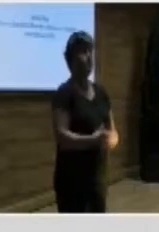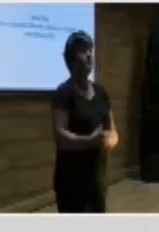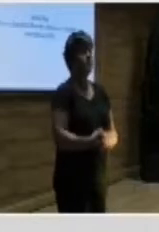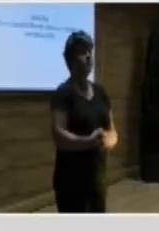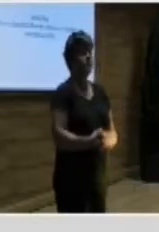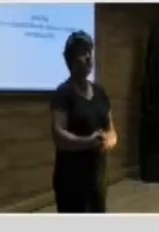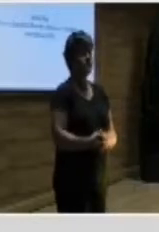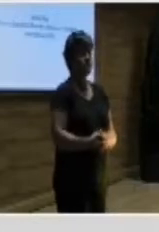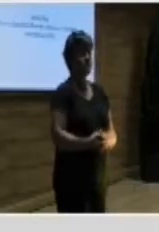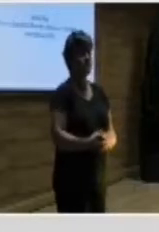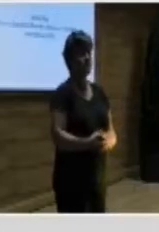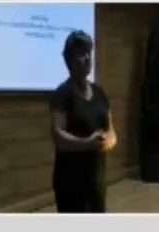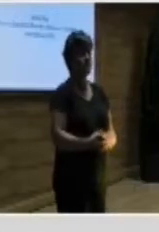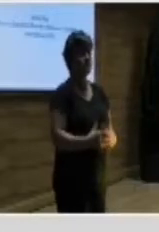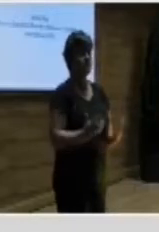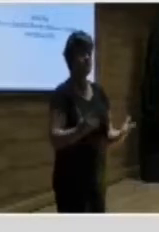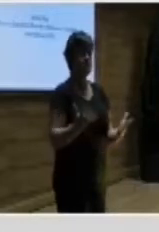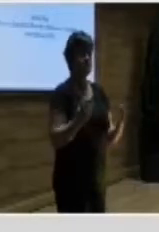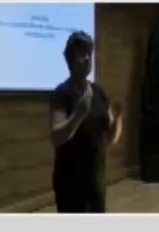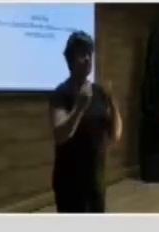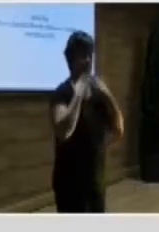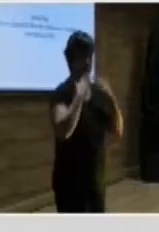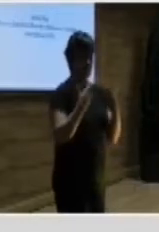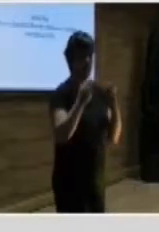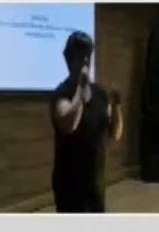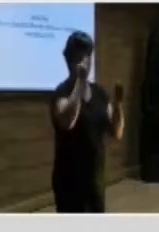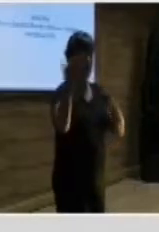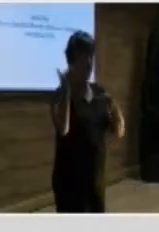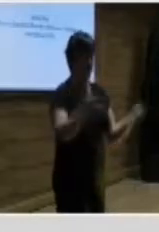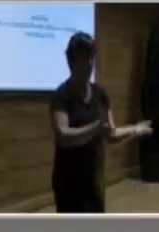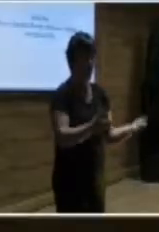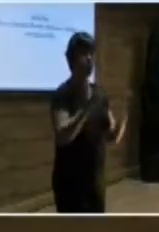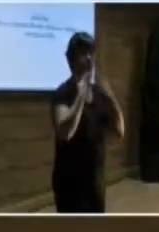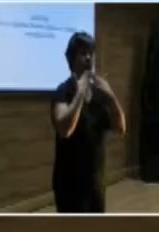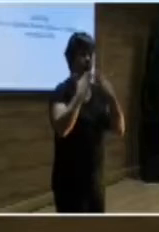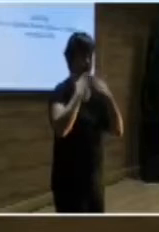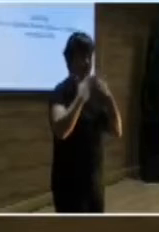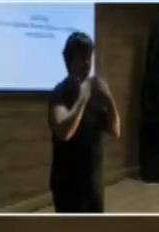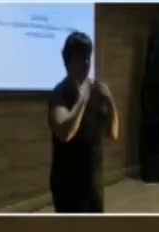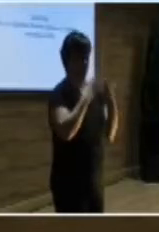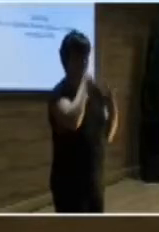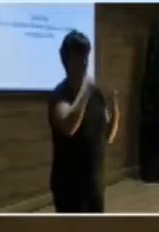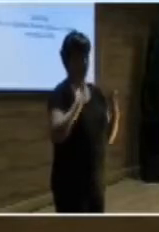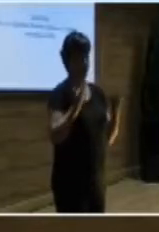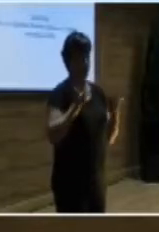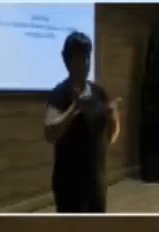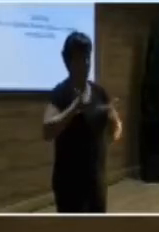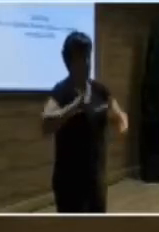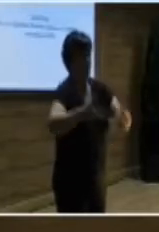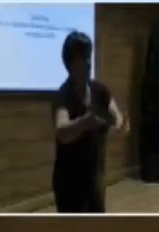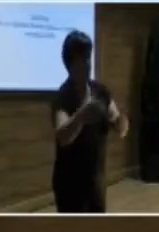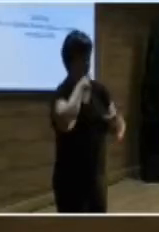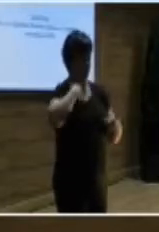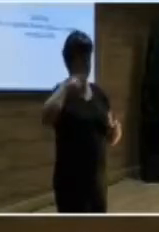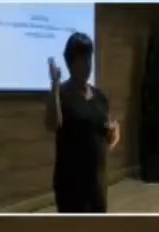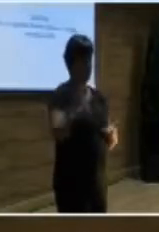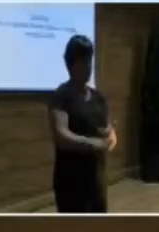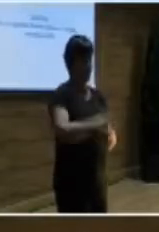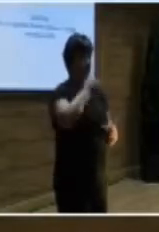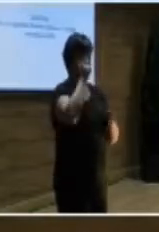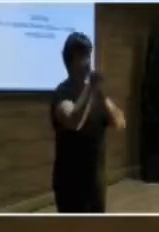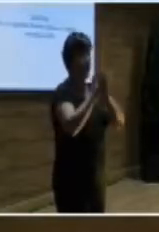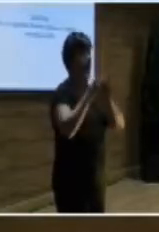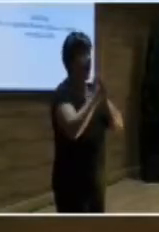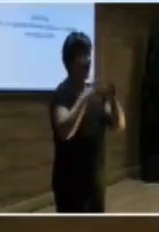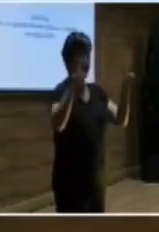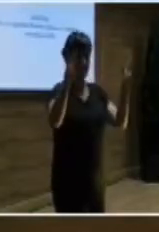Very welcome, and thank you for allowing me to be here to talk about Alzheimer's from a global